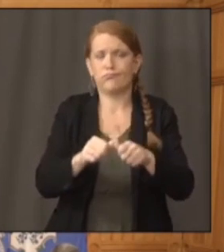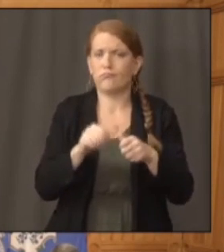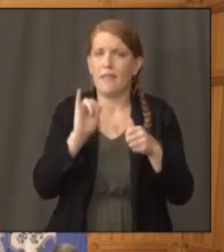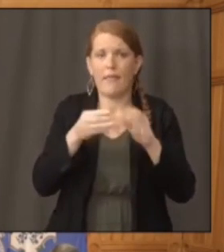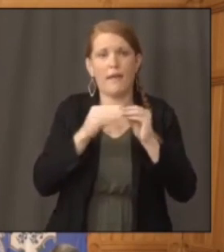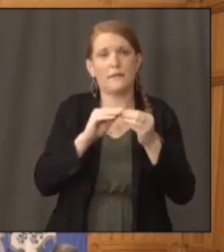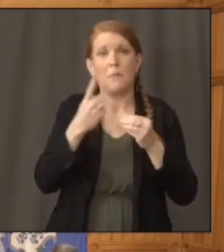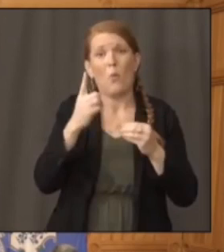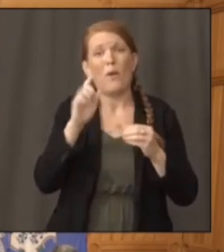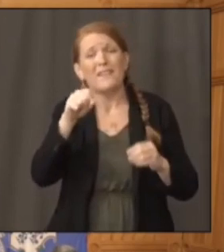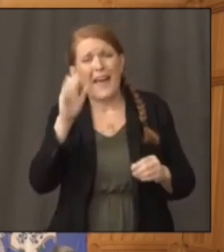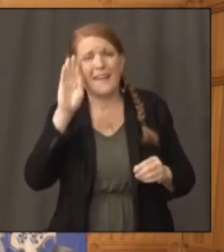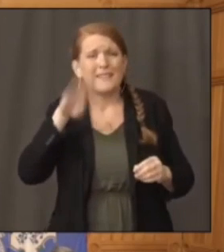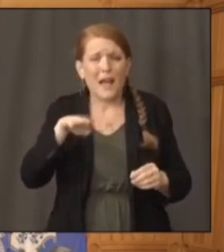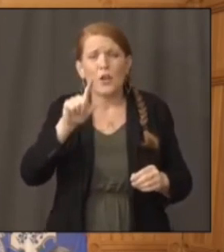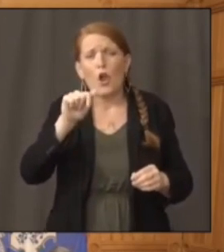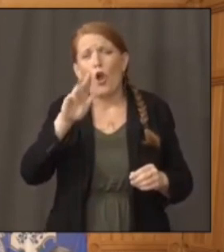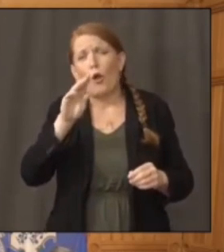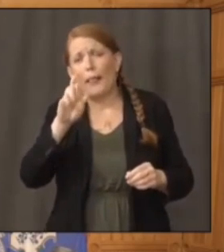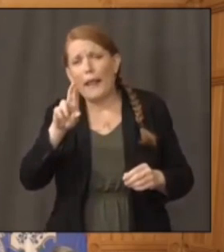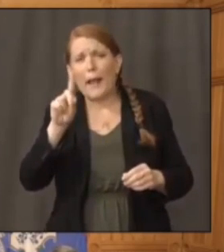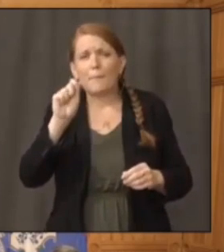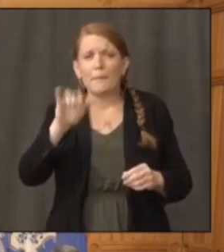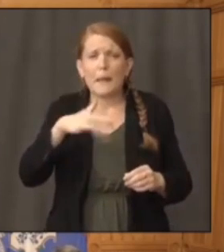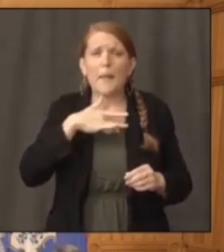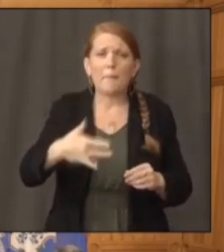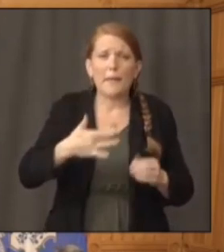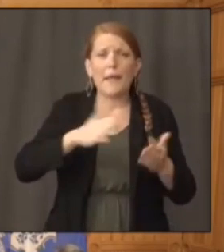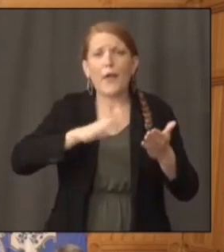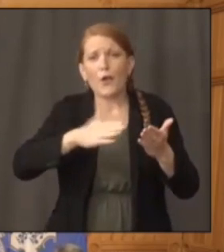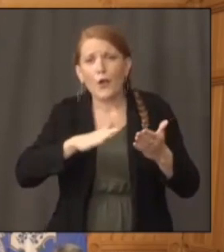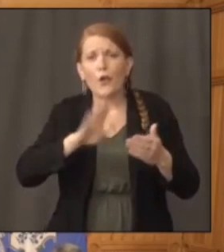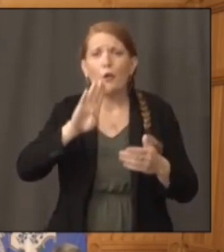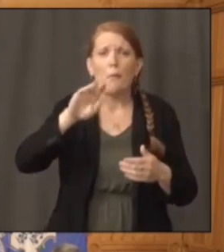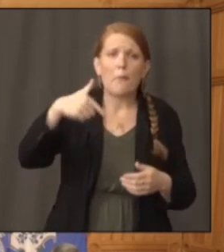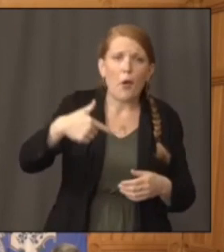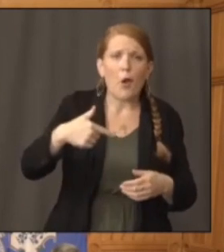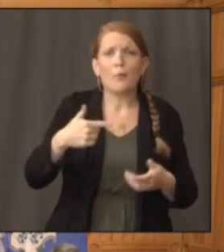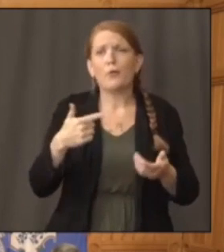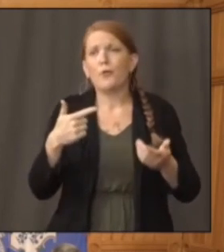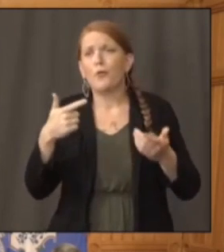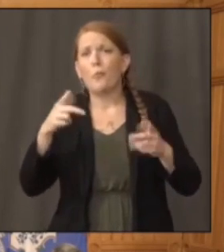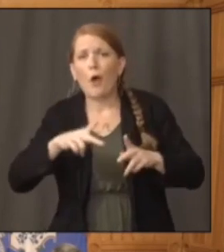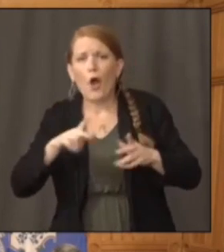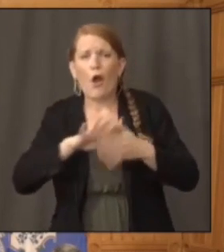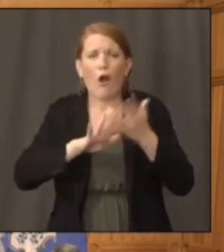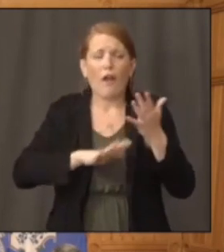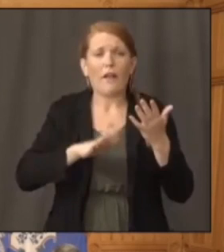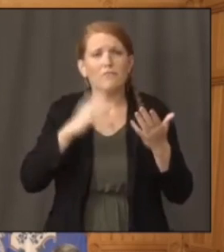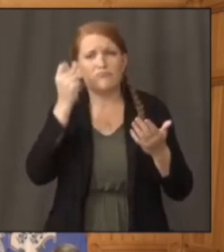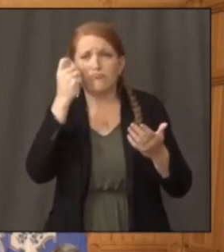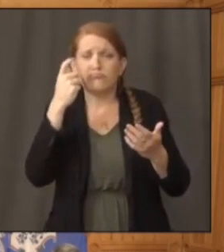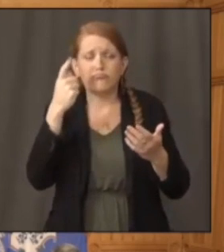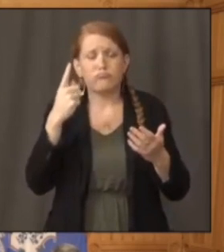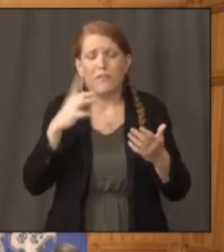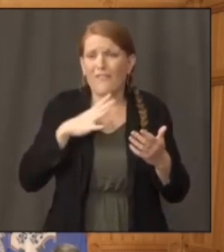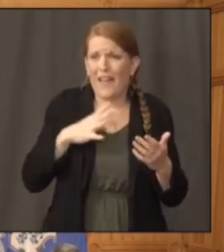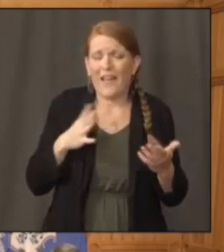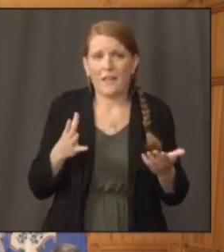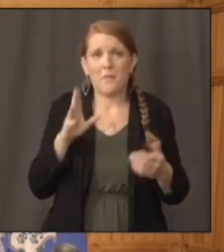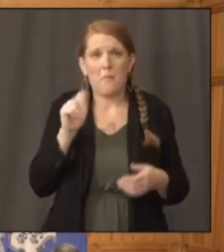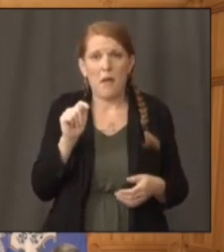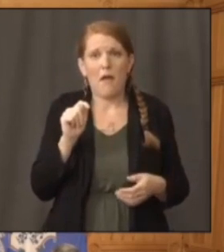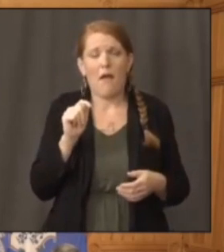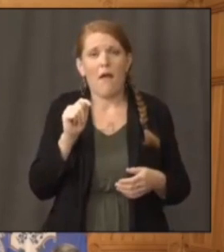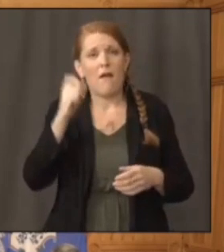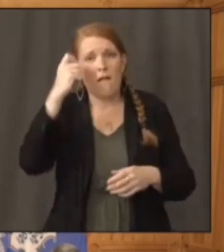a great weekend to be out, partying, having cookouts, and whatever, the main thing is understand